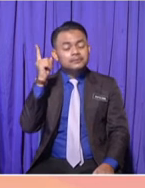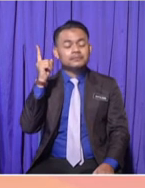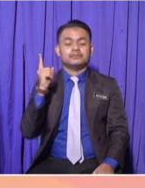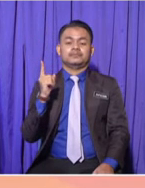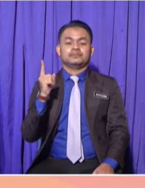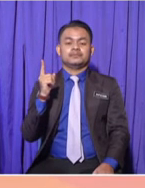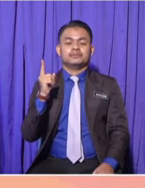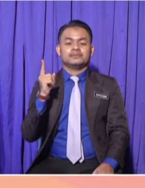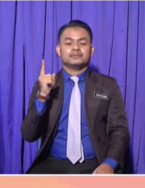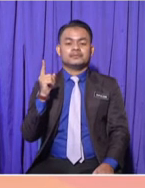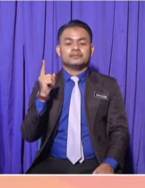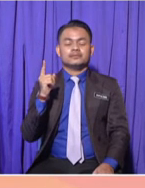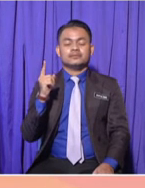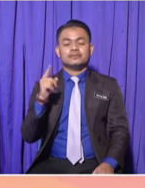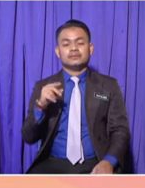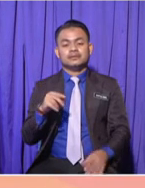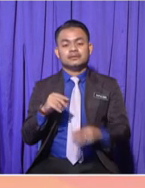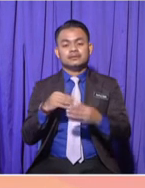1,000.